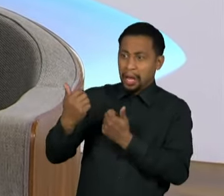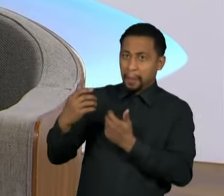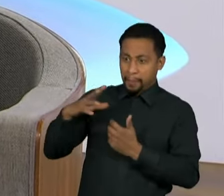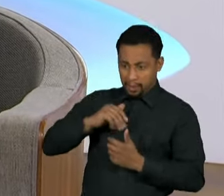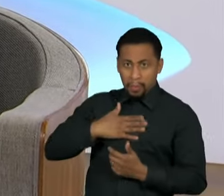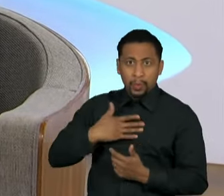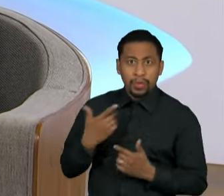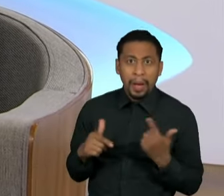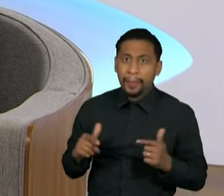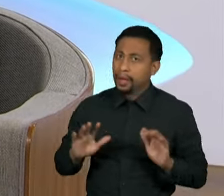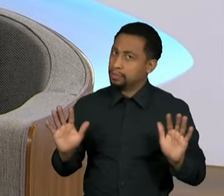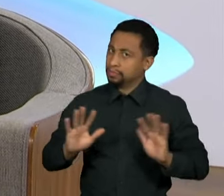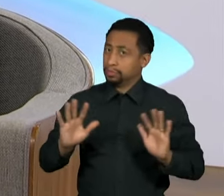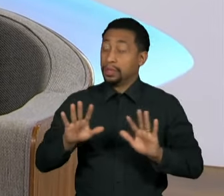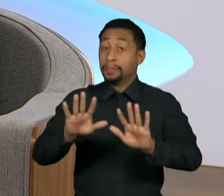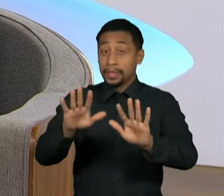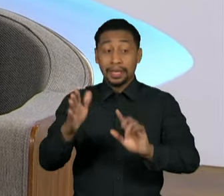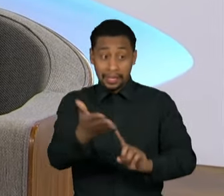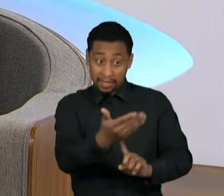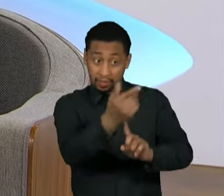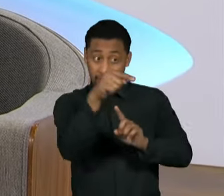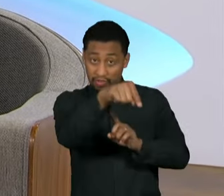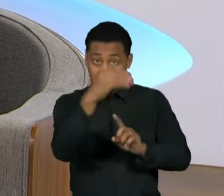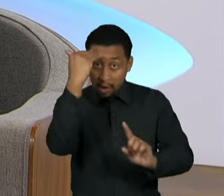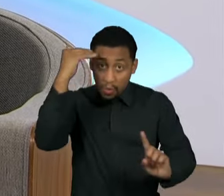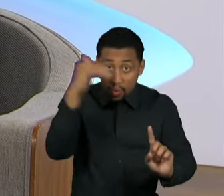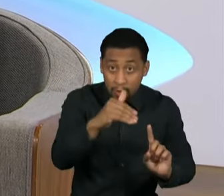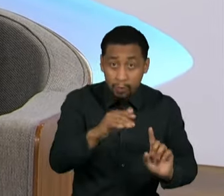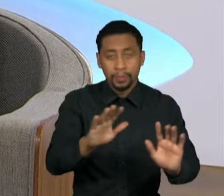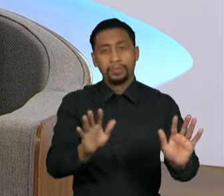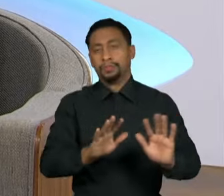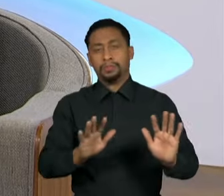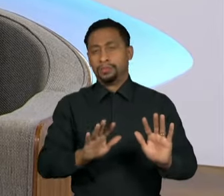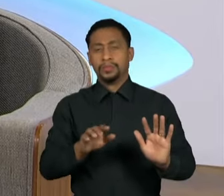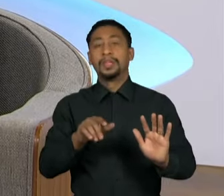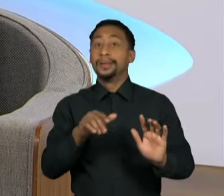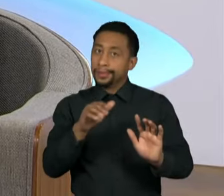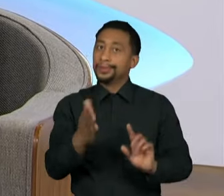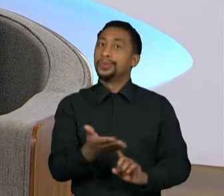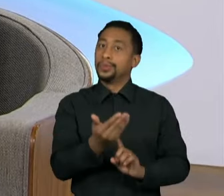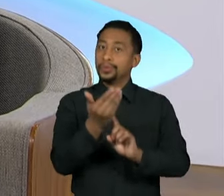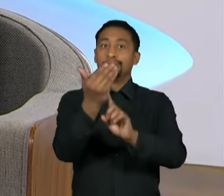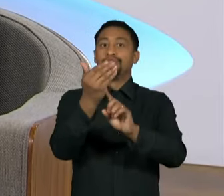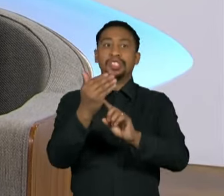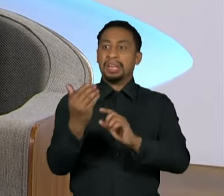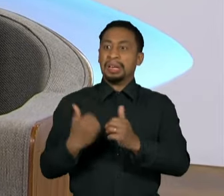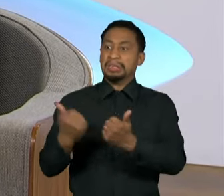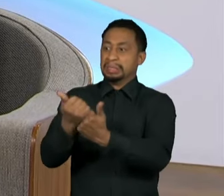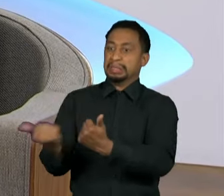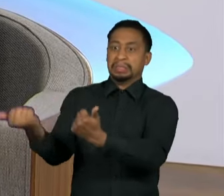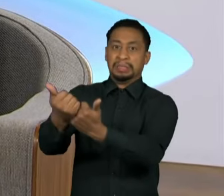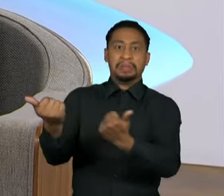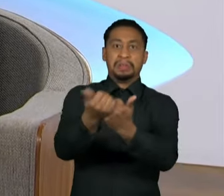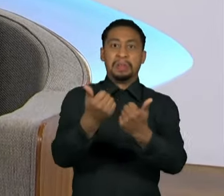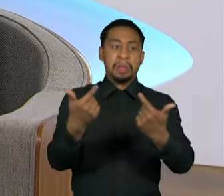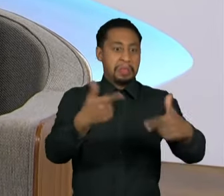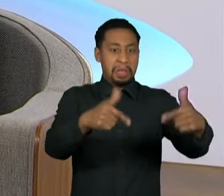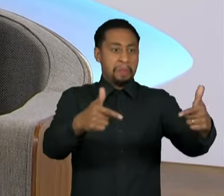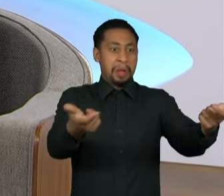It's not inherent in the technology that it be used to throw people out of